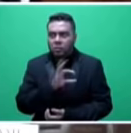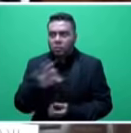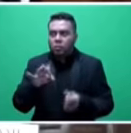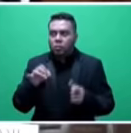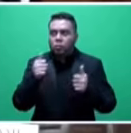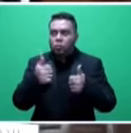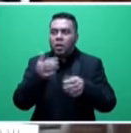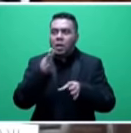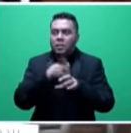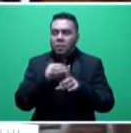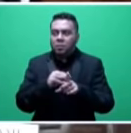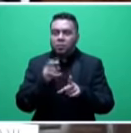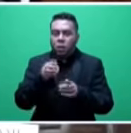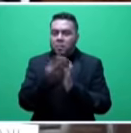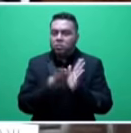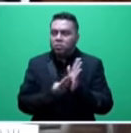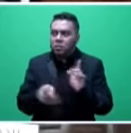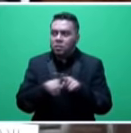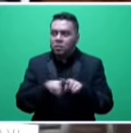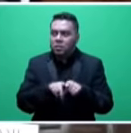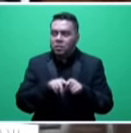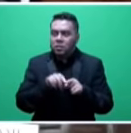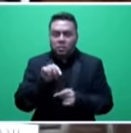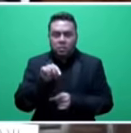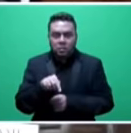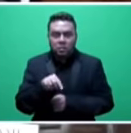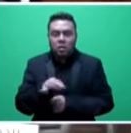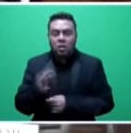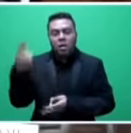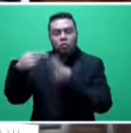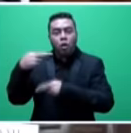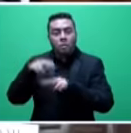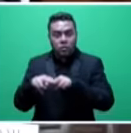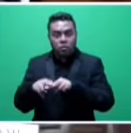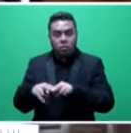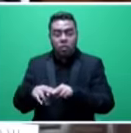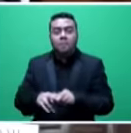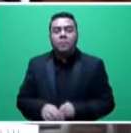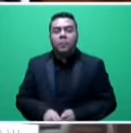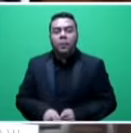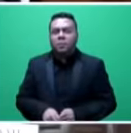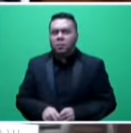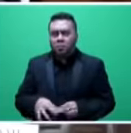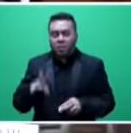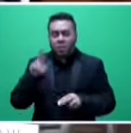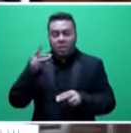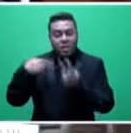example of a budget like this in the history of not the Fiji, but the history of humanity.